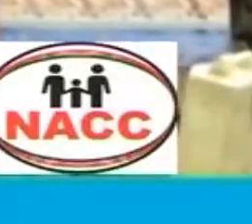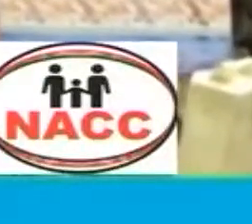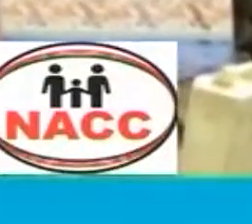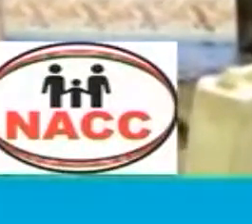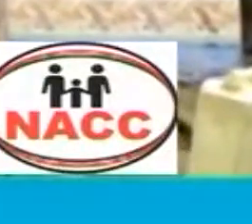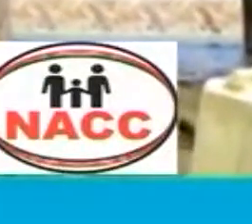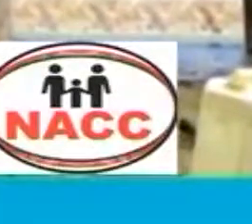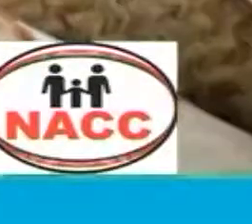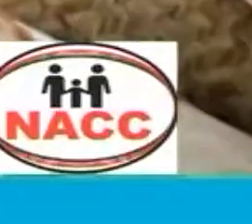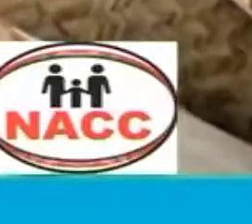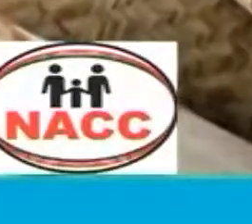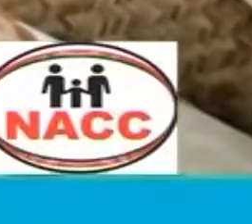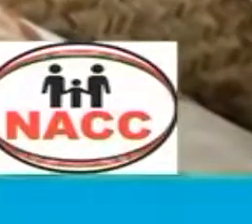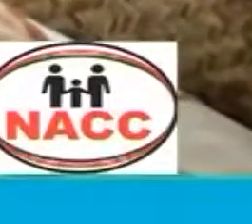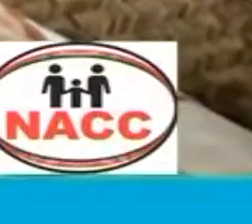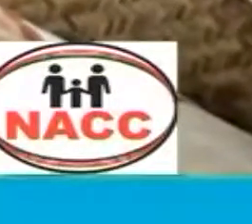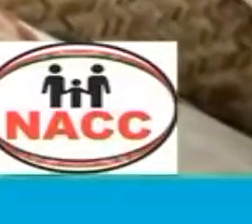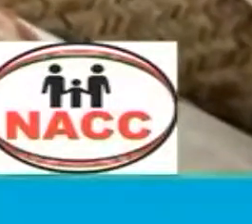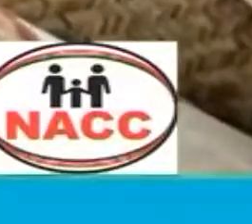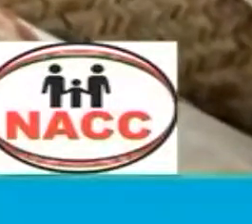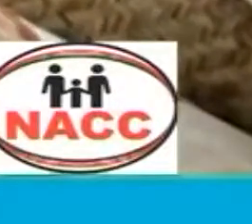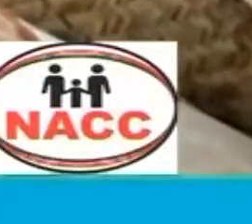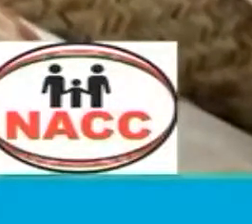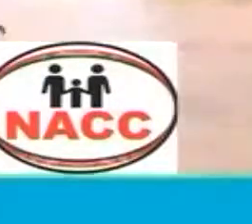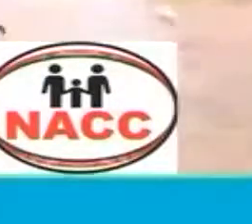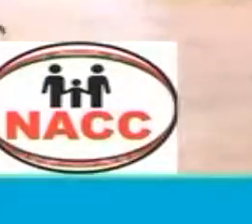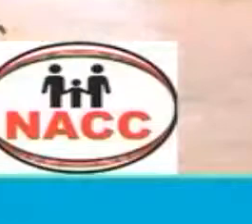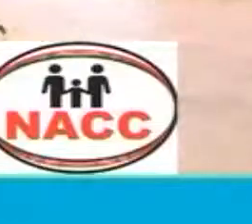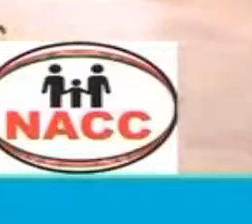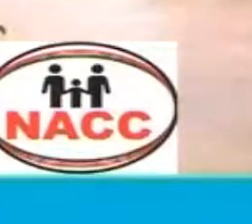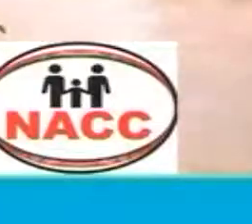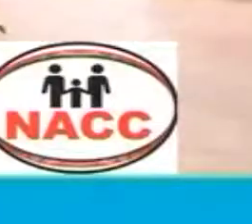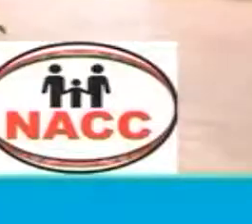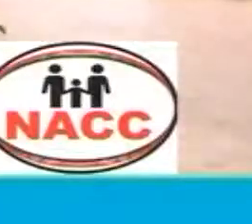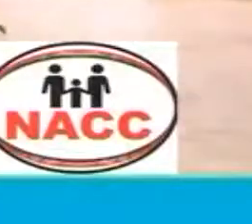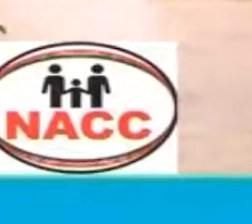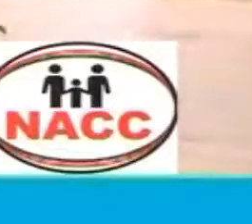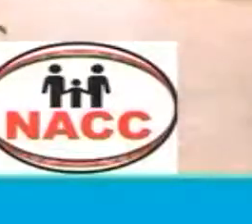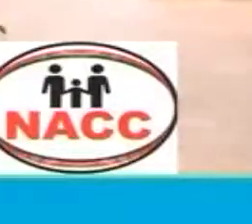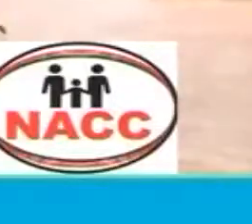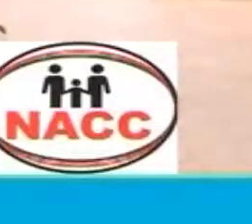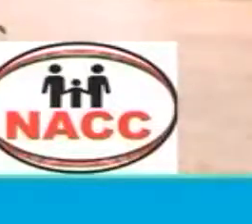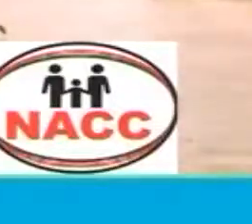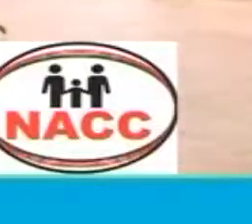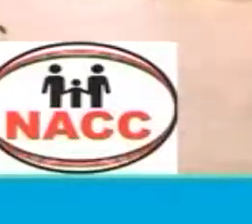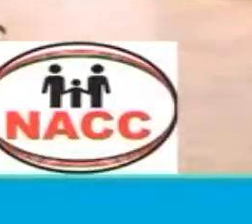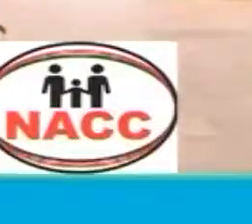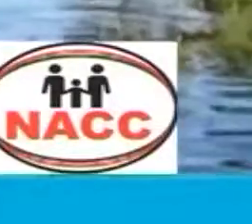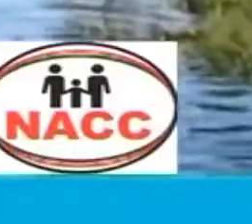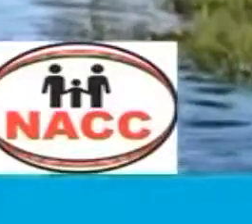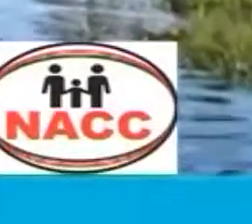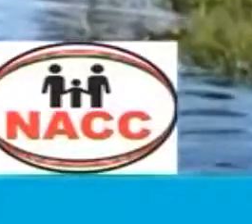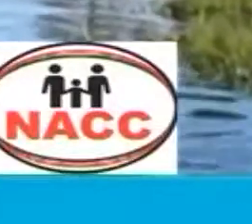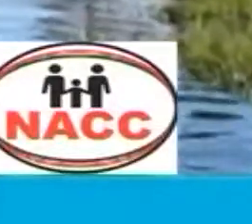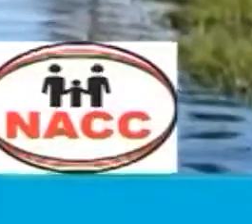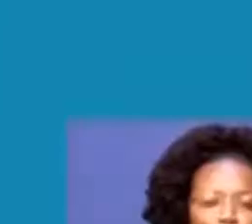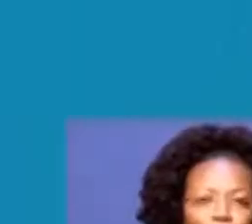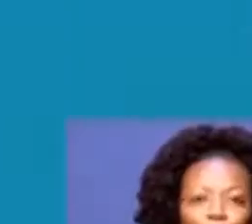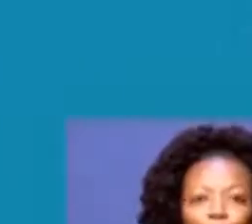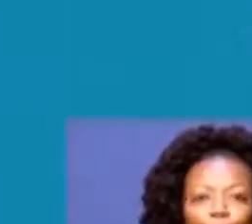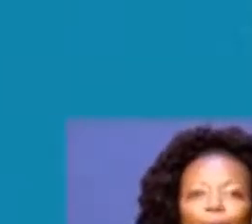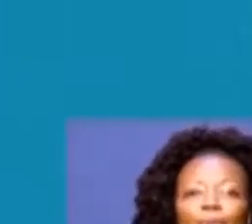been squeezed into camps where social distancing is impossible, regular hand washing is a luxury, and masks are simply not